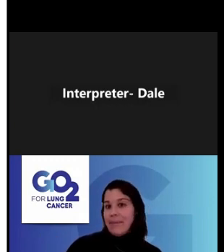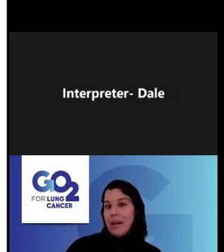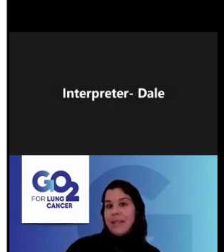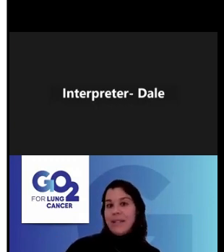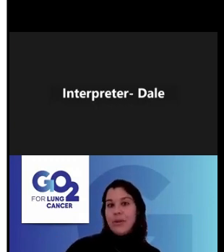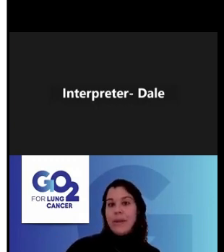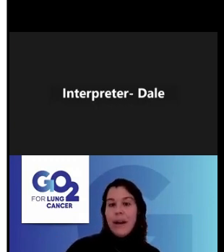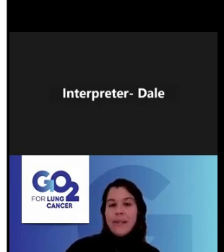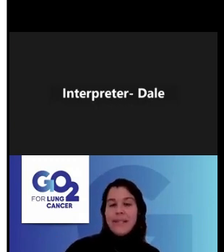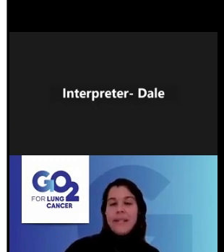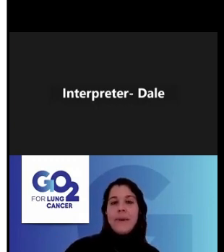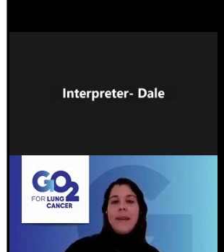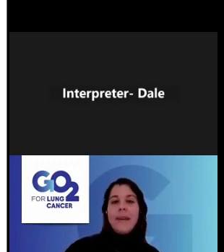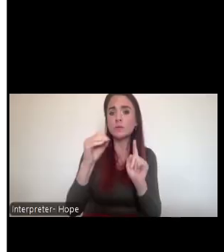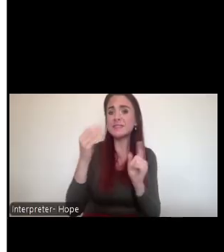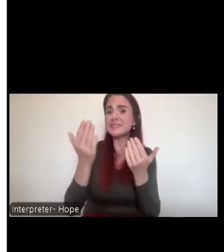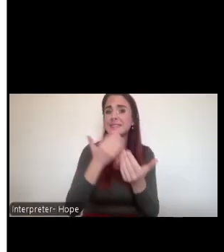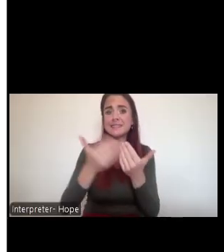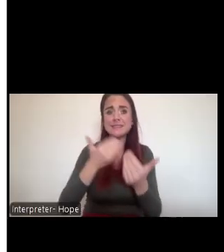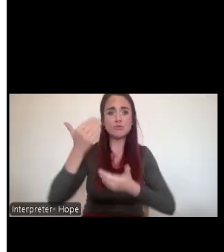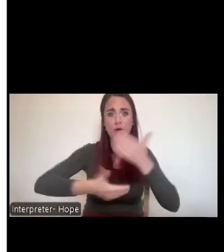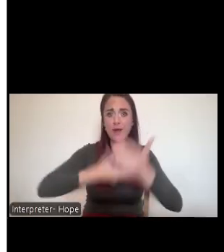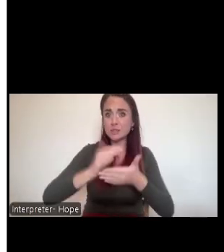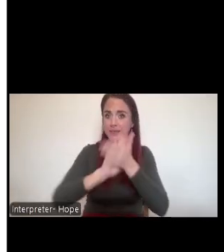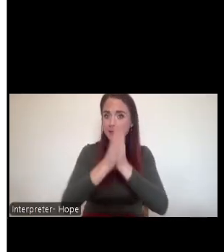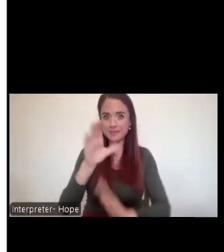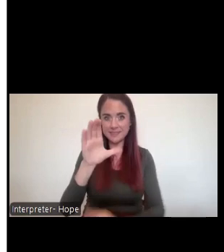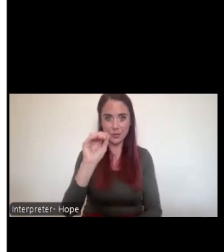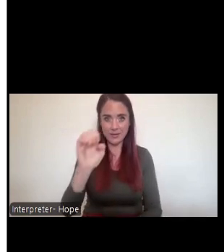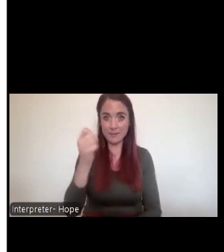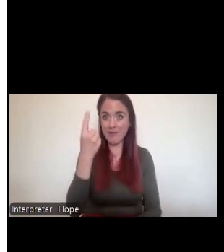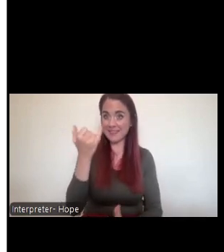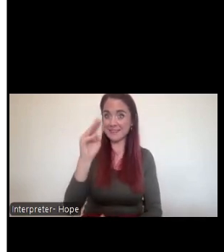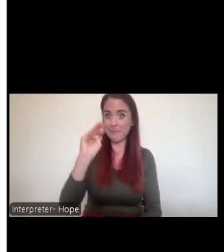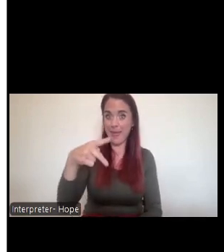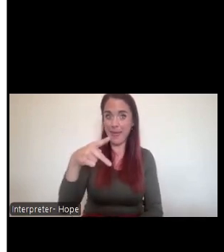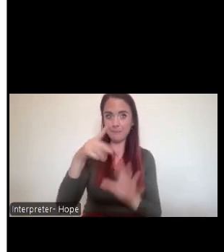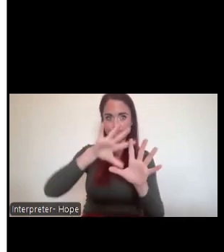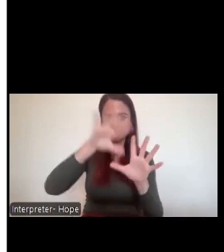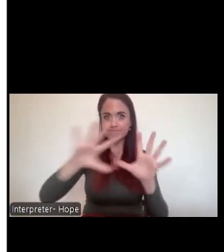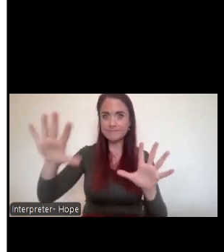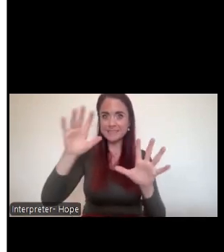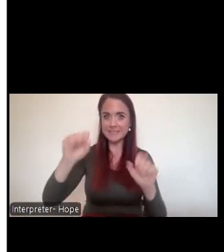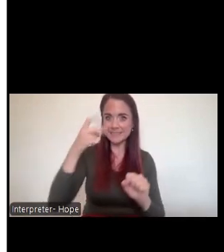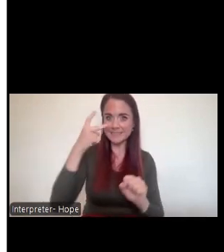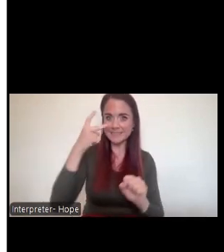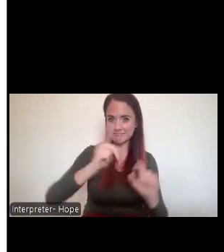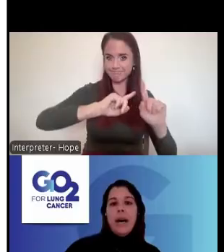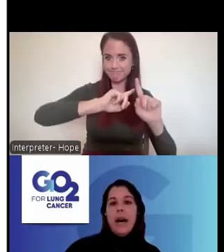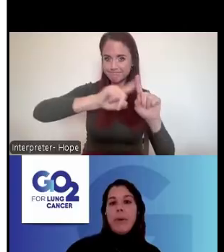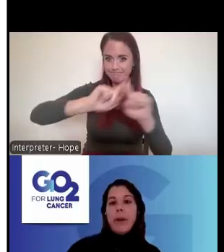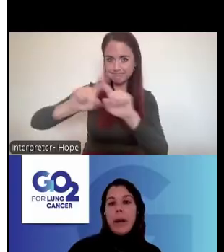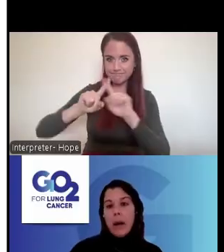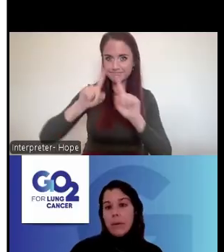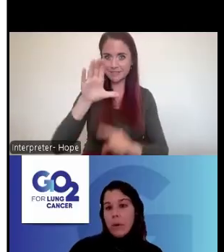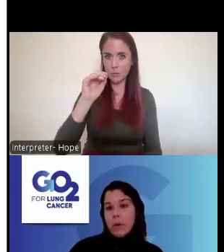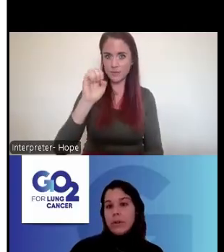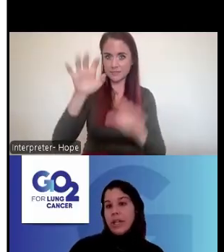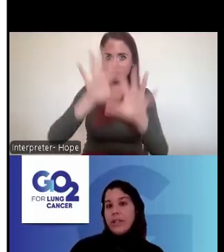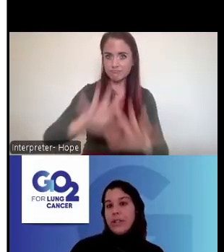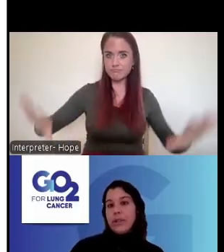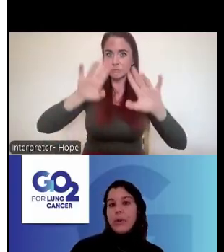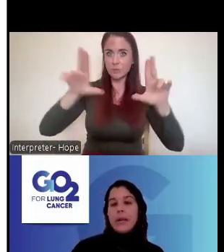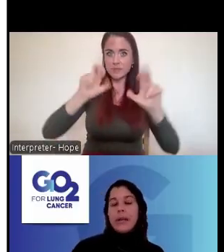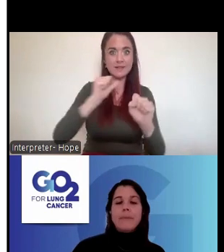really easy process to become a COE, but this is our map of all the different COEs across the country. We are not